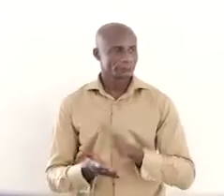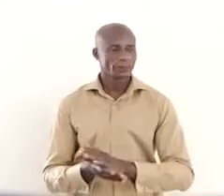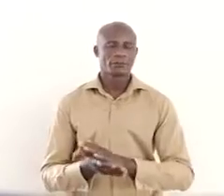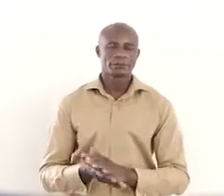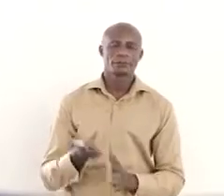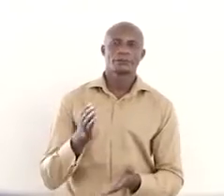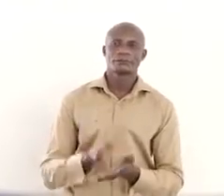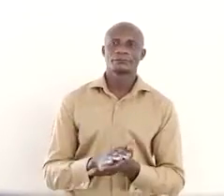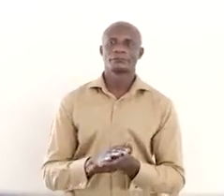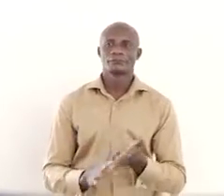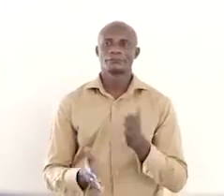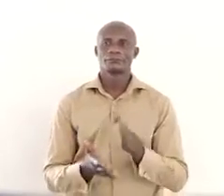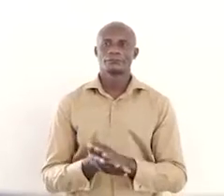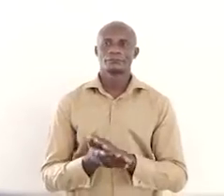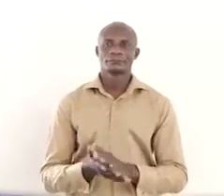arise, I